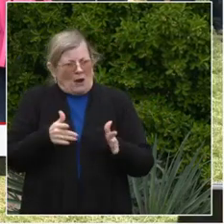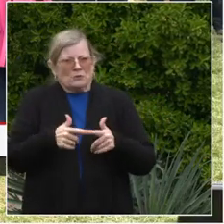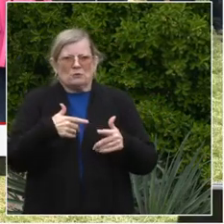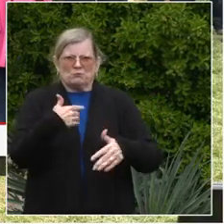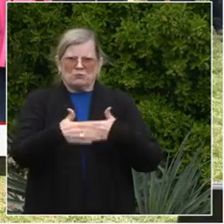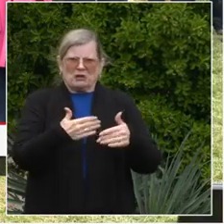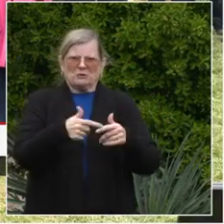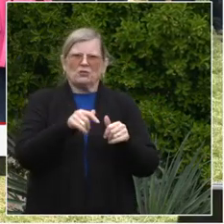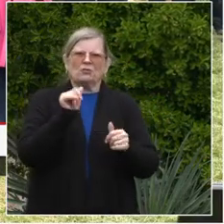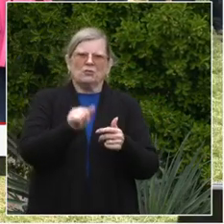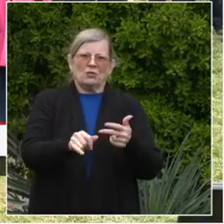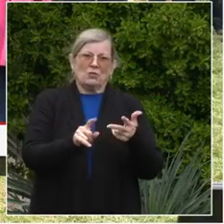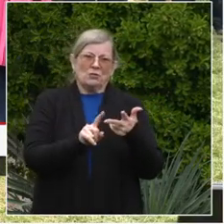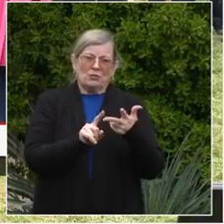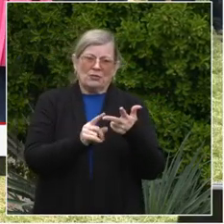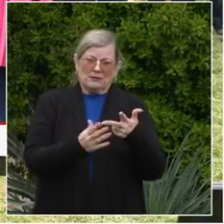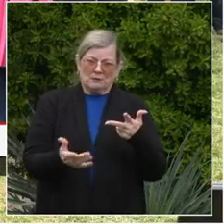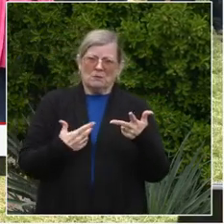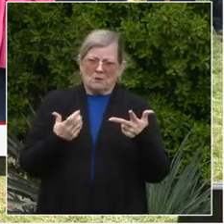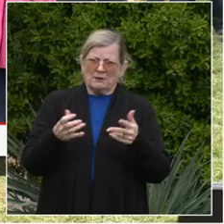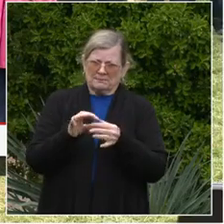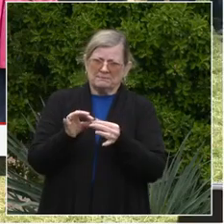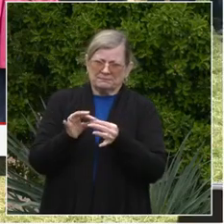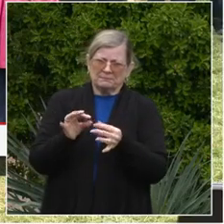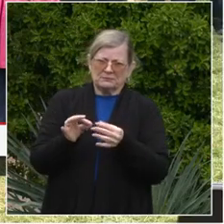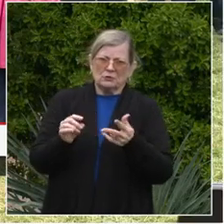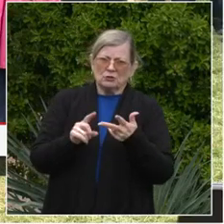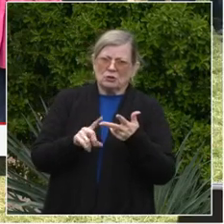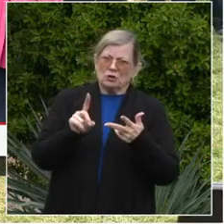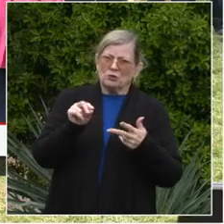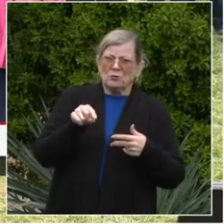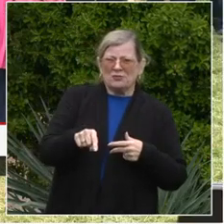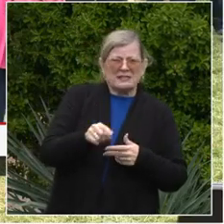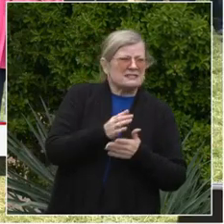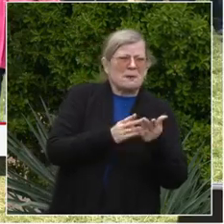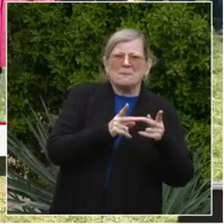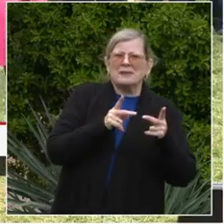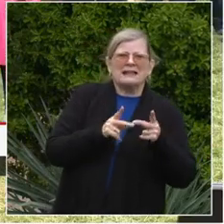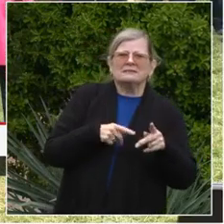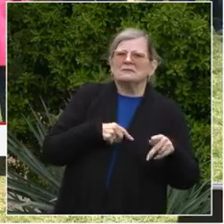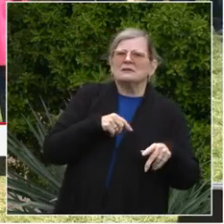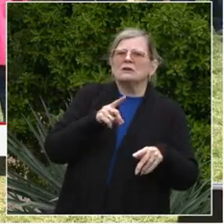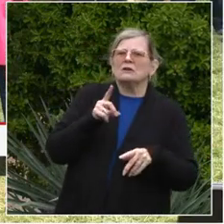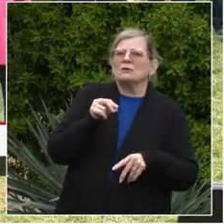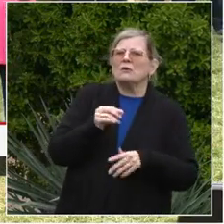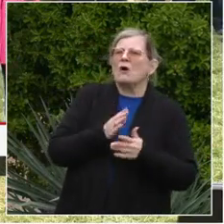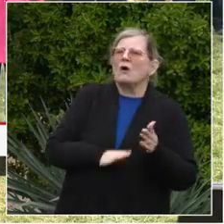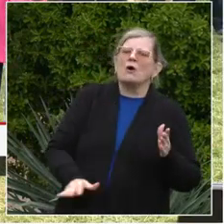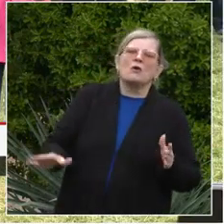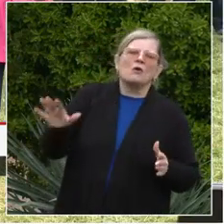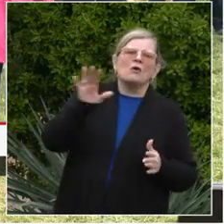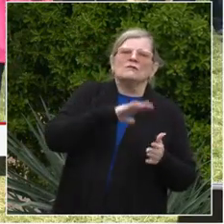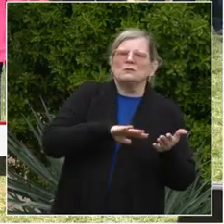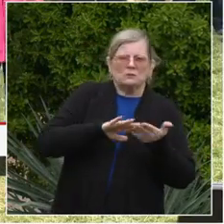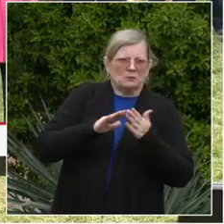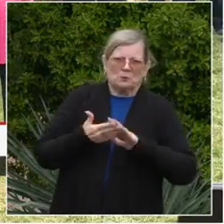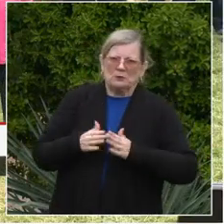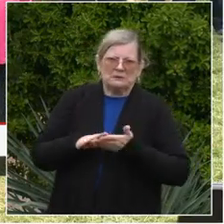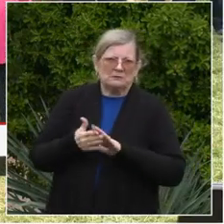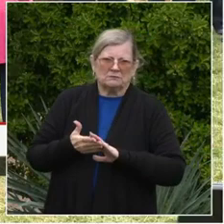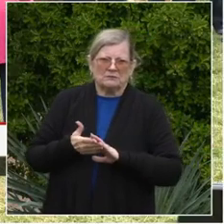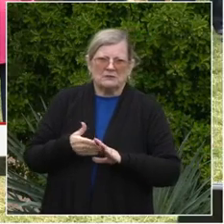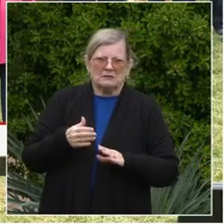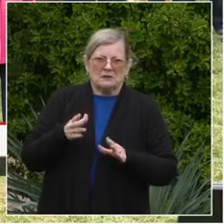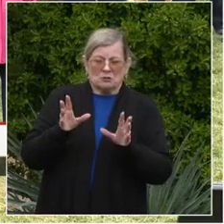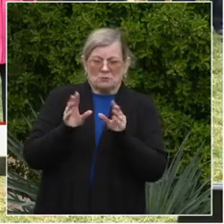thing that you mentioned was hey, do this someplace else. I do this in communities all across our city. It just so happened that this press conference is here. And a